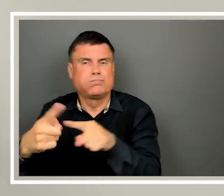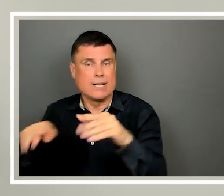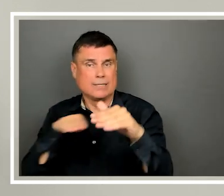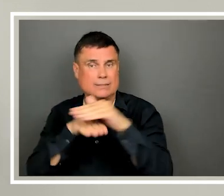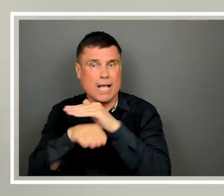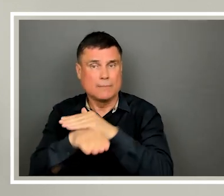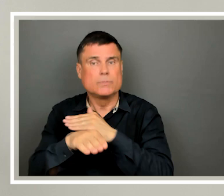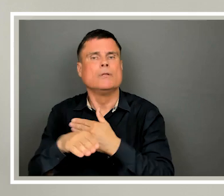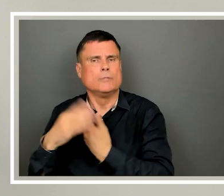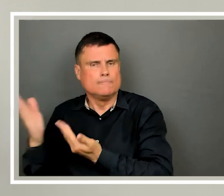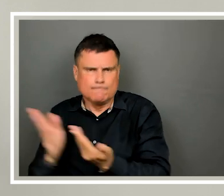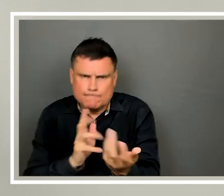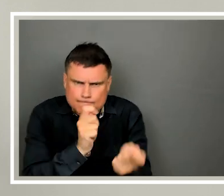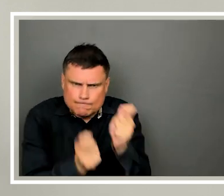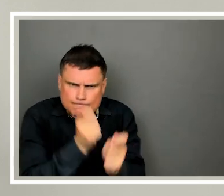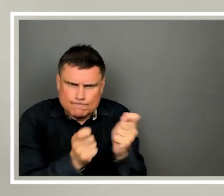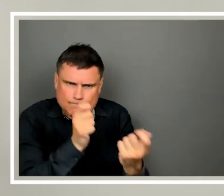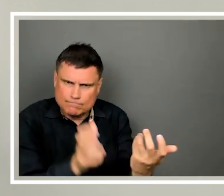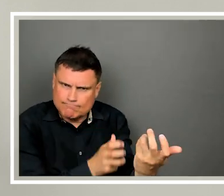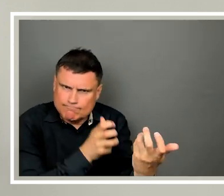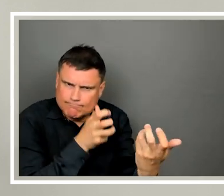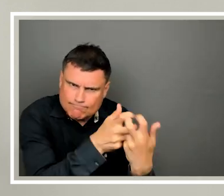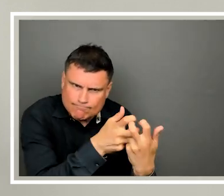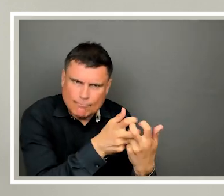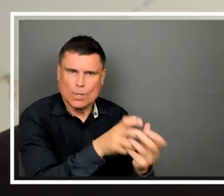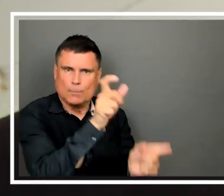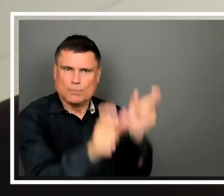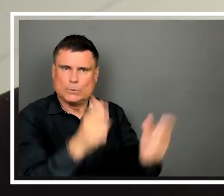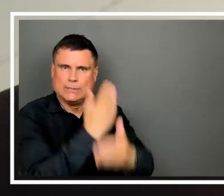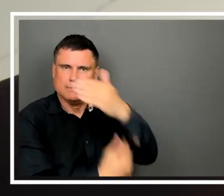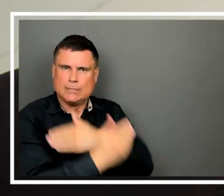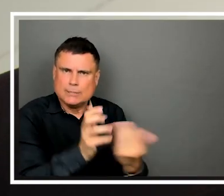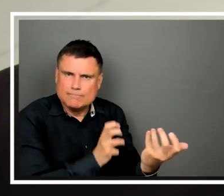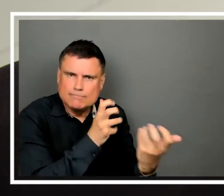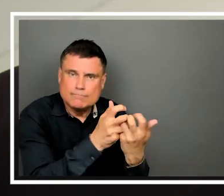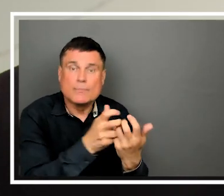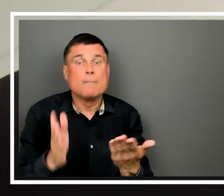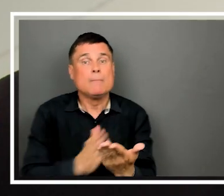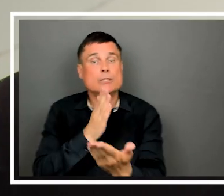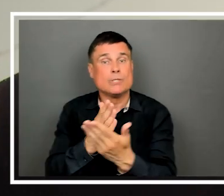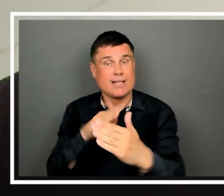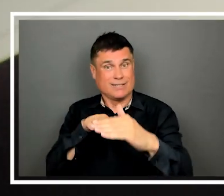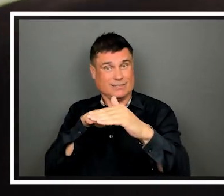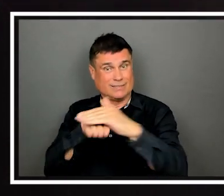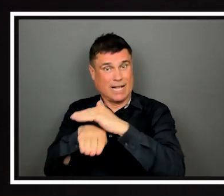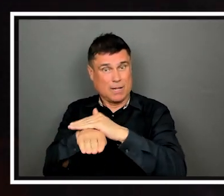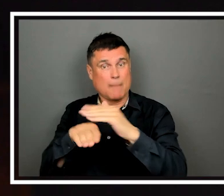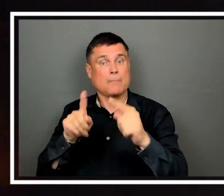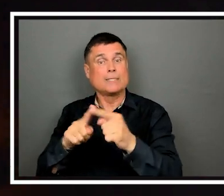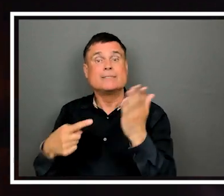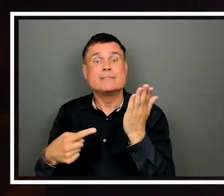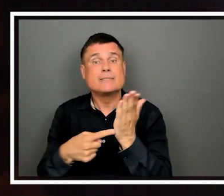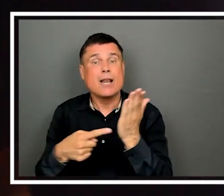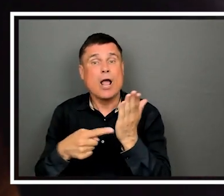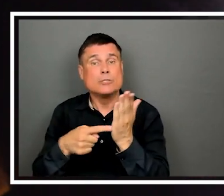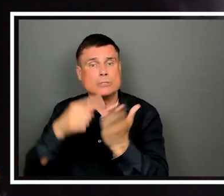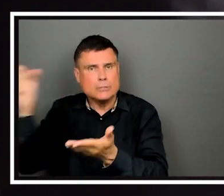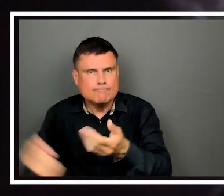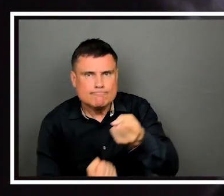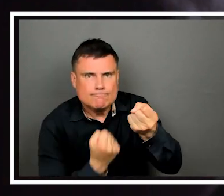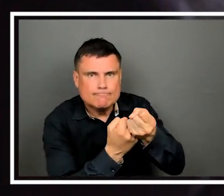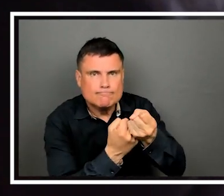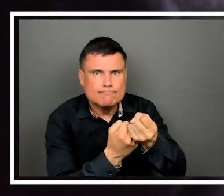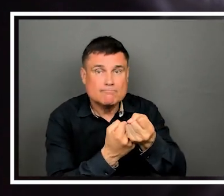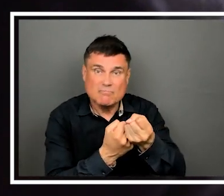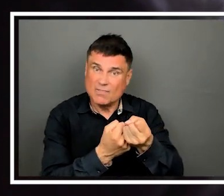can provide tailored support for persons with disabilities. But ensuring accessibility and providing assistive technologies